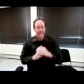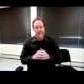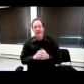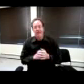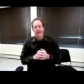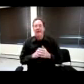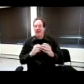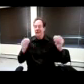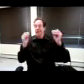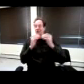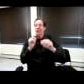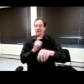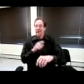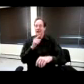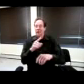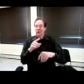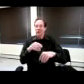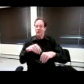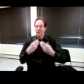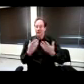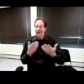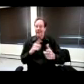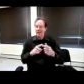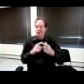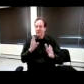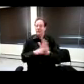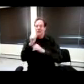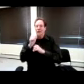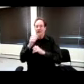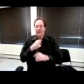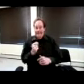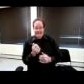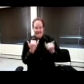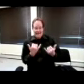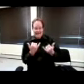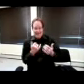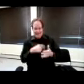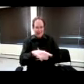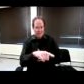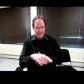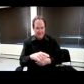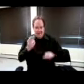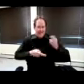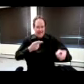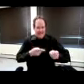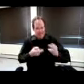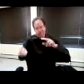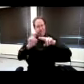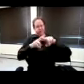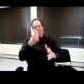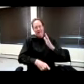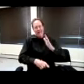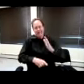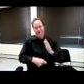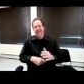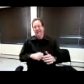yourself, the cheaper it's going to be too. So, you're not paying rush fees to get it captioned, you know,